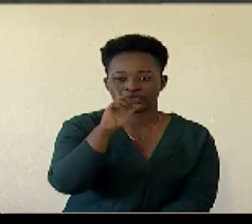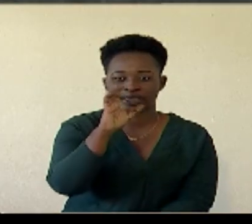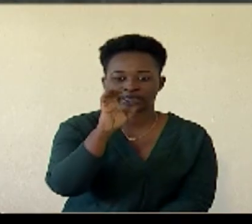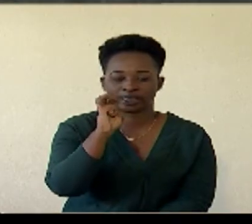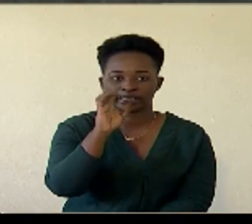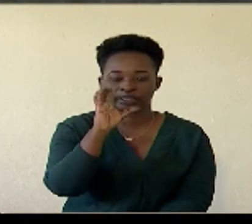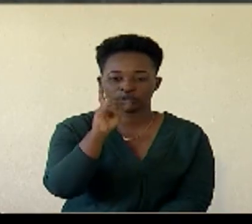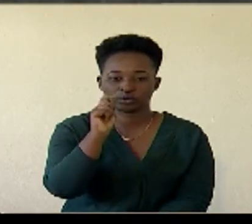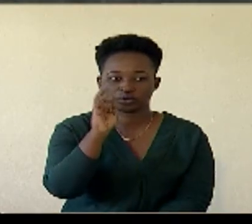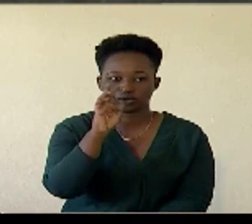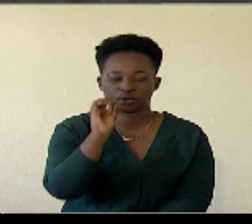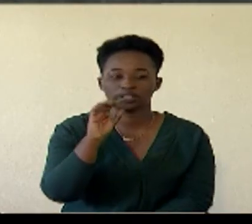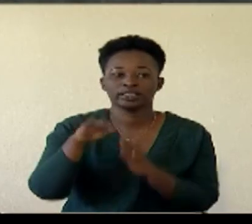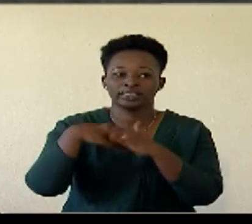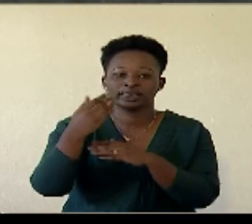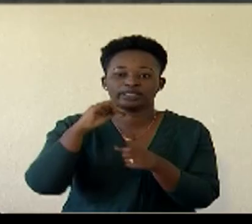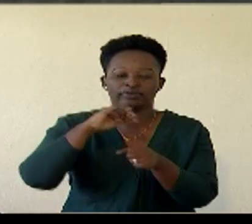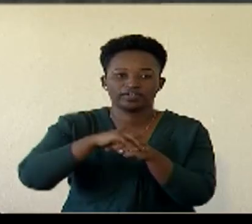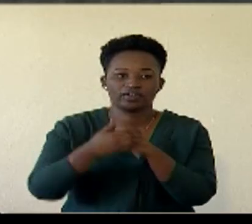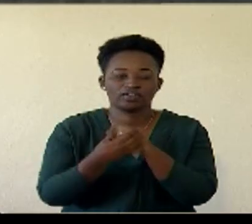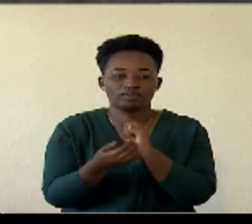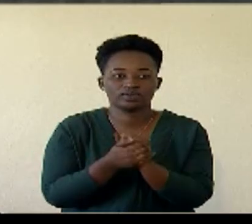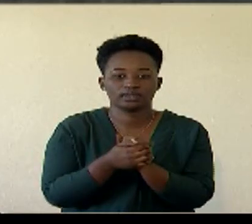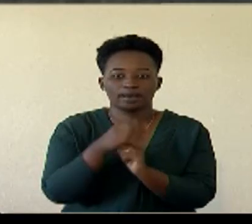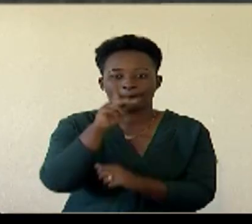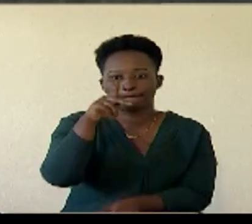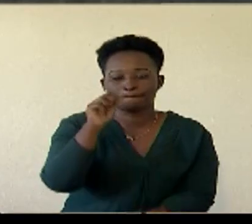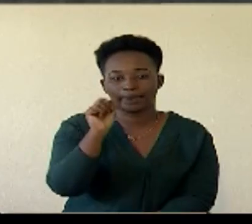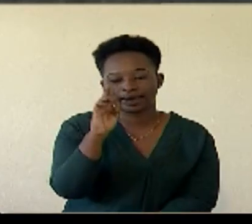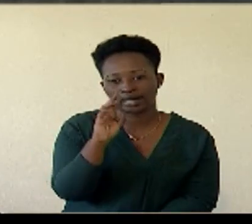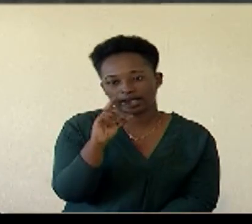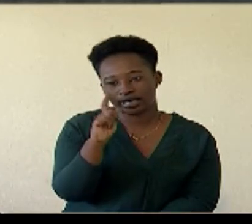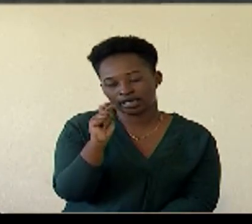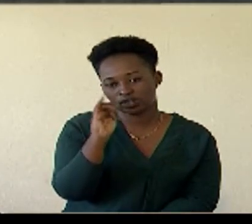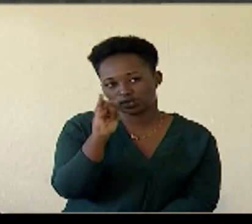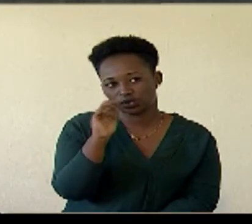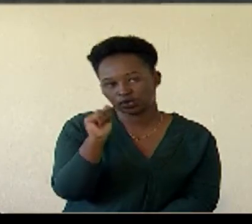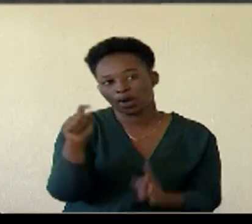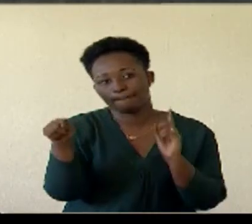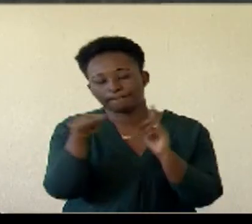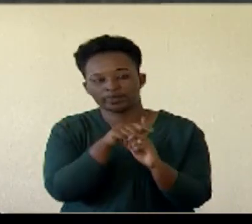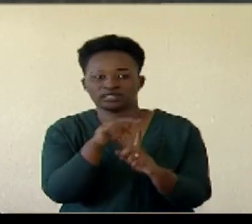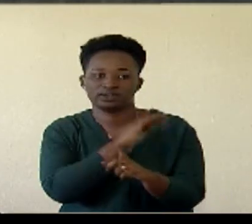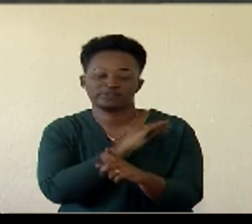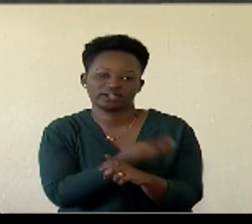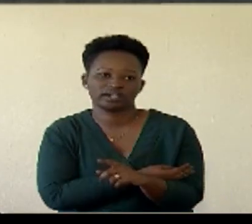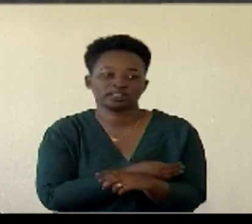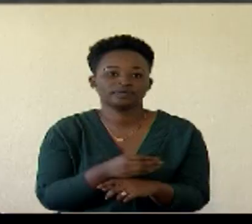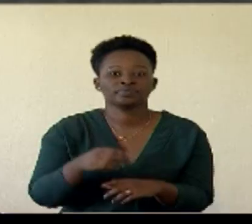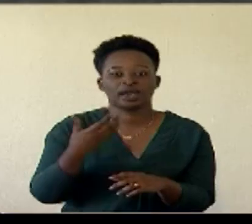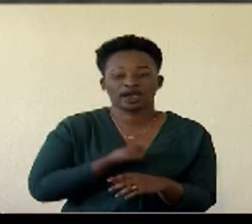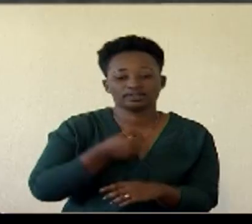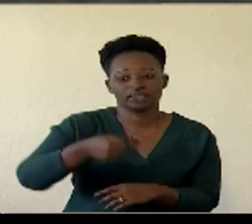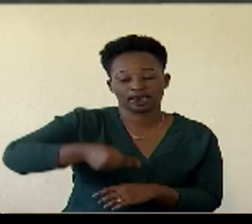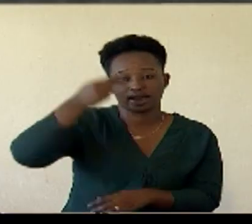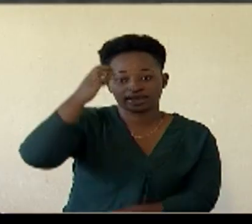electron, then this one forms a partial positive charge. And the electrons within here, there is high electron density, so they